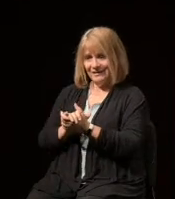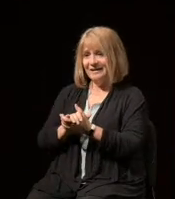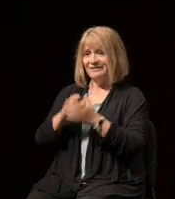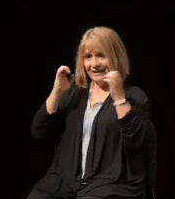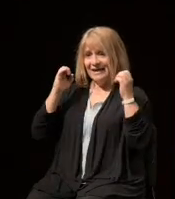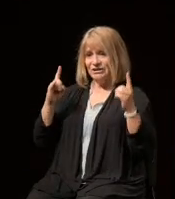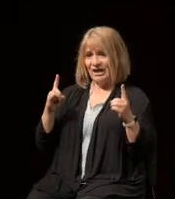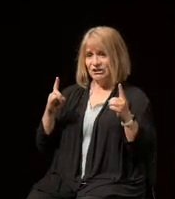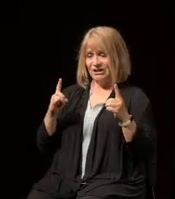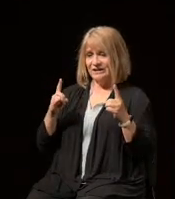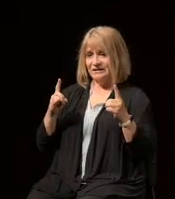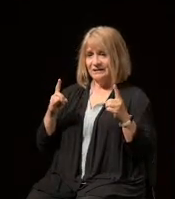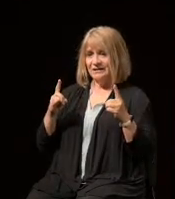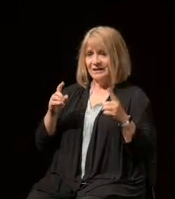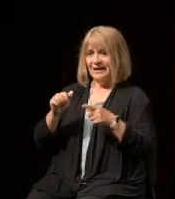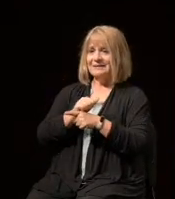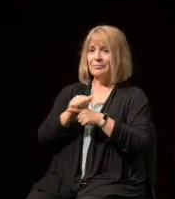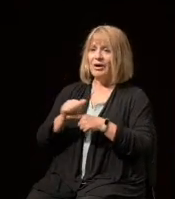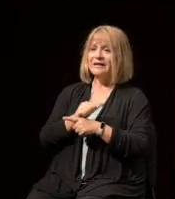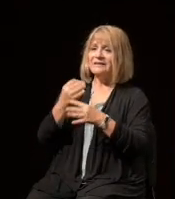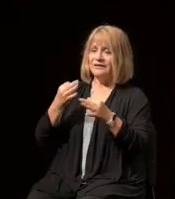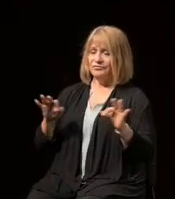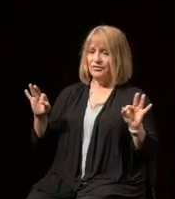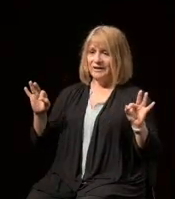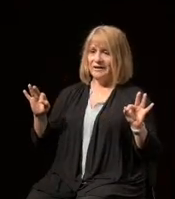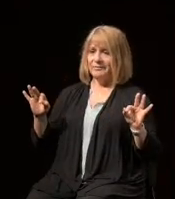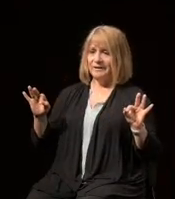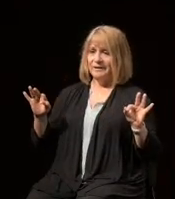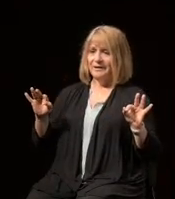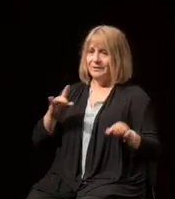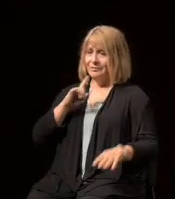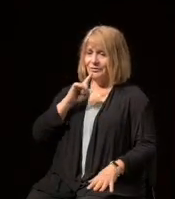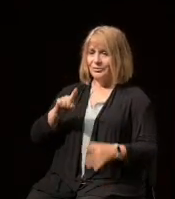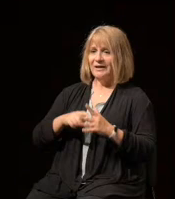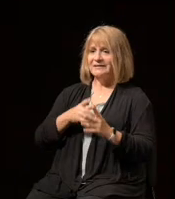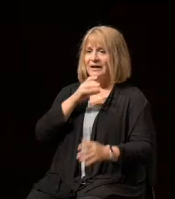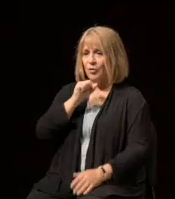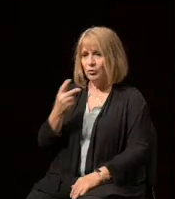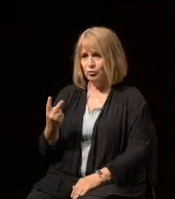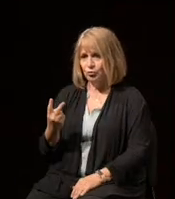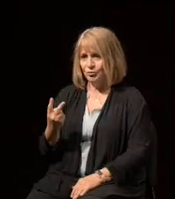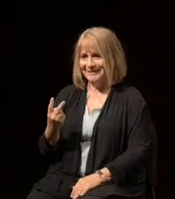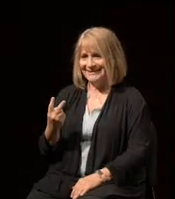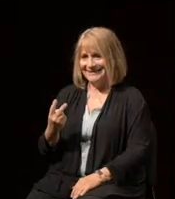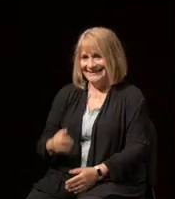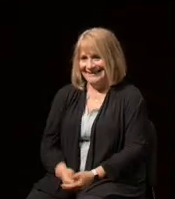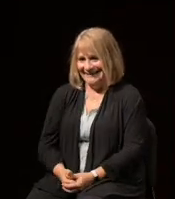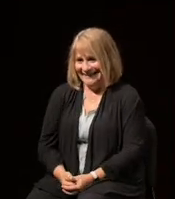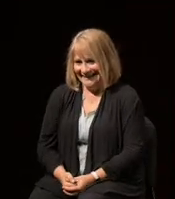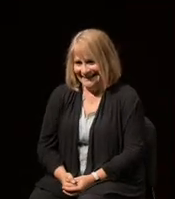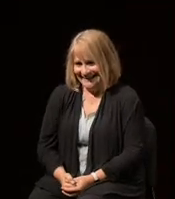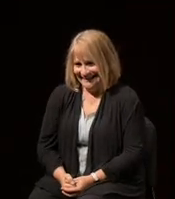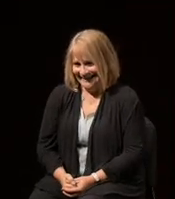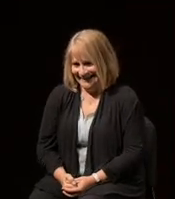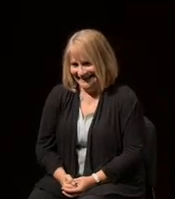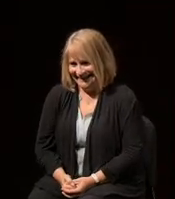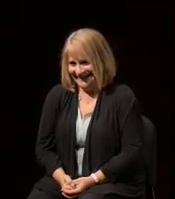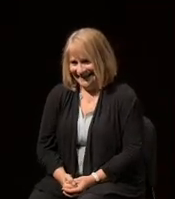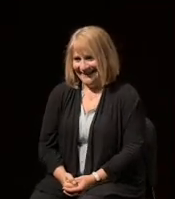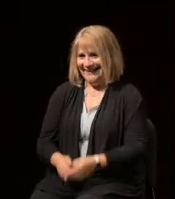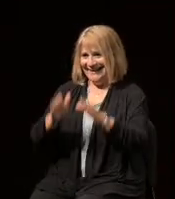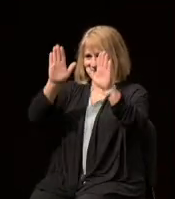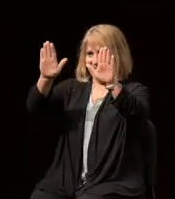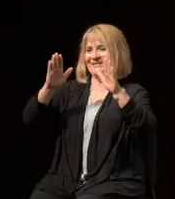a practice of freedom, but I did start when I was around two. So it's great to be here with